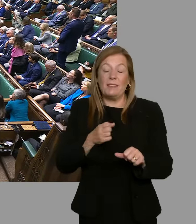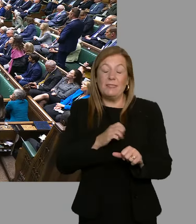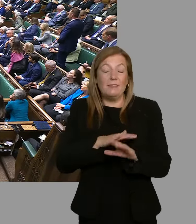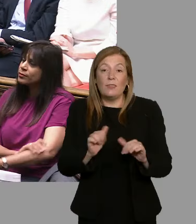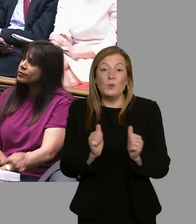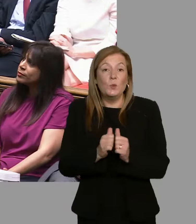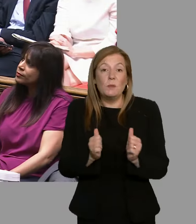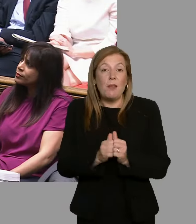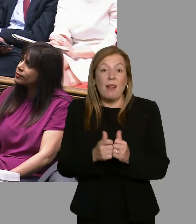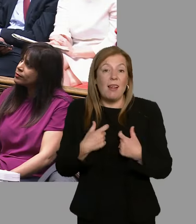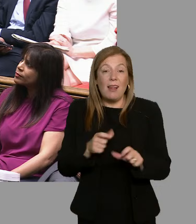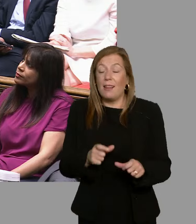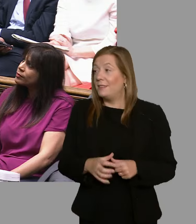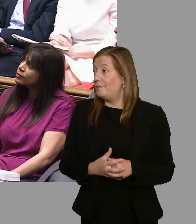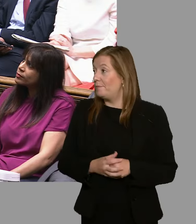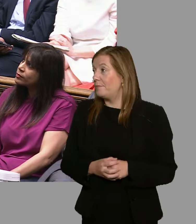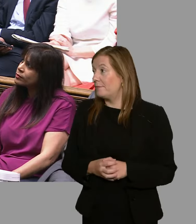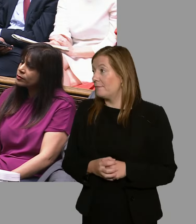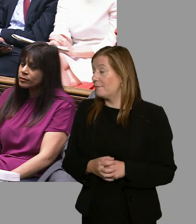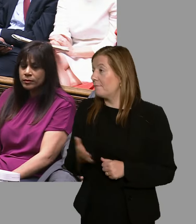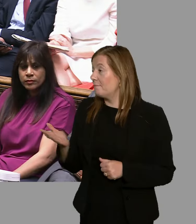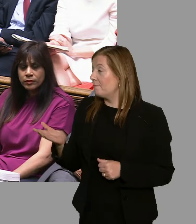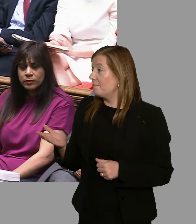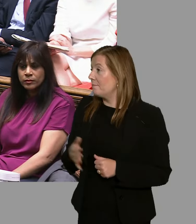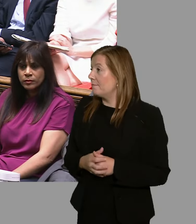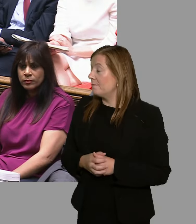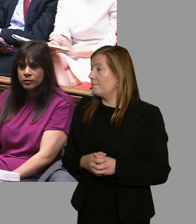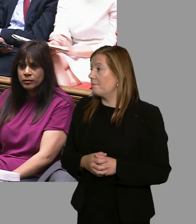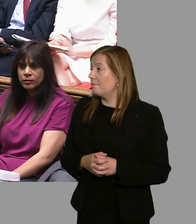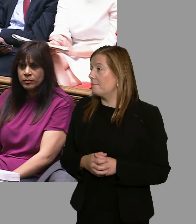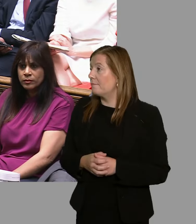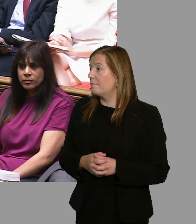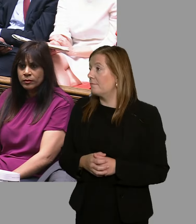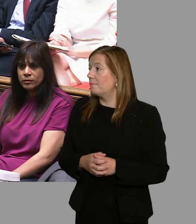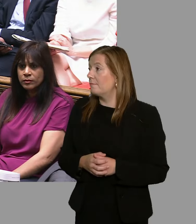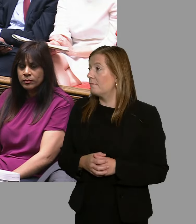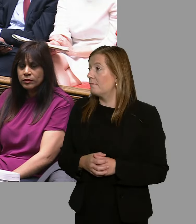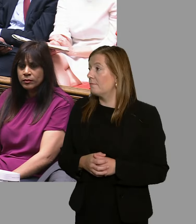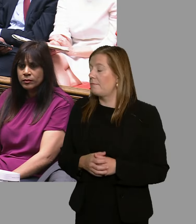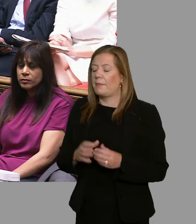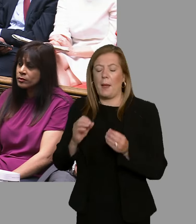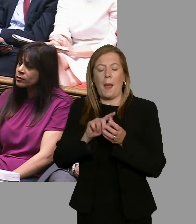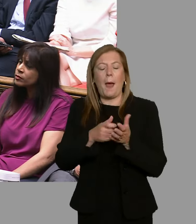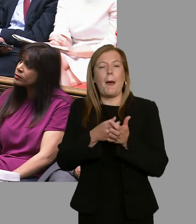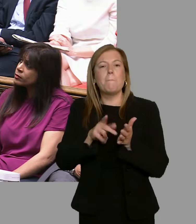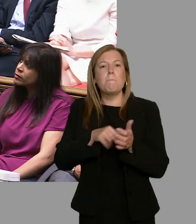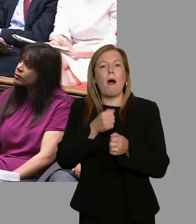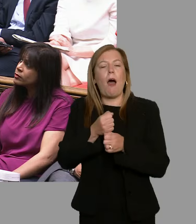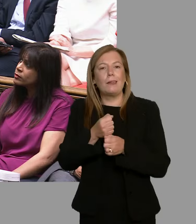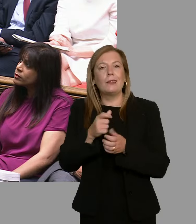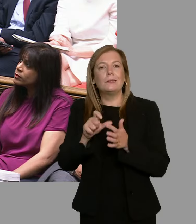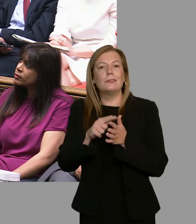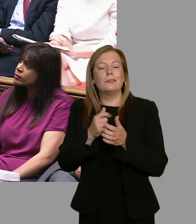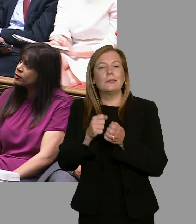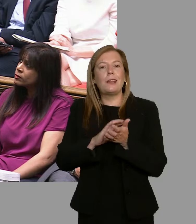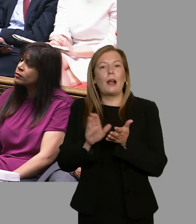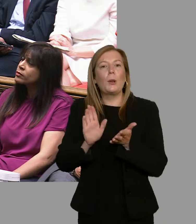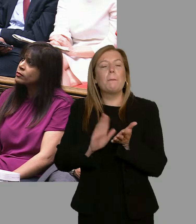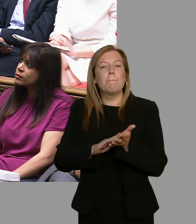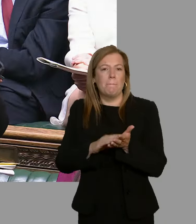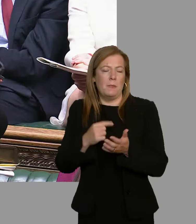Every week I meet families in Barking and Dagenham who tell me that they worry about paying for their bills because they are on a